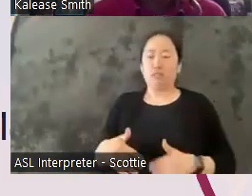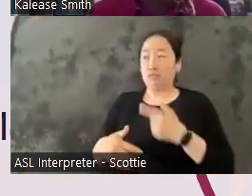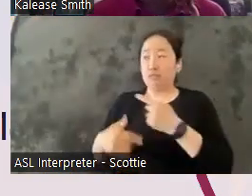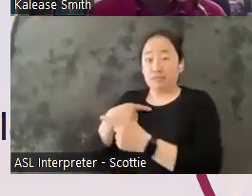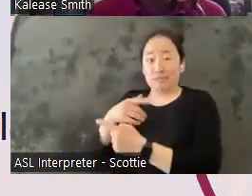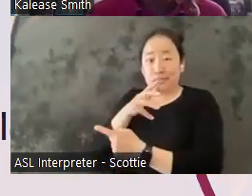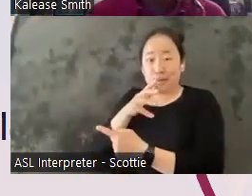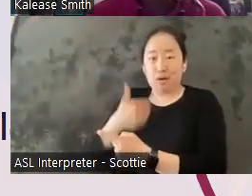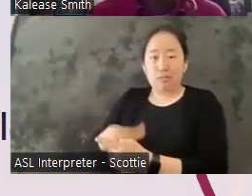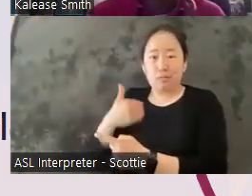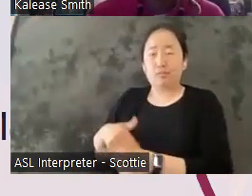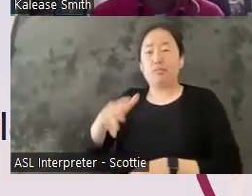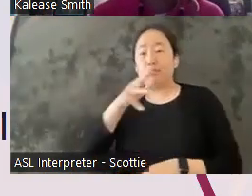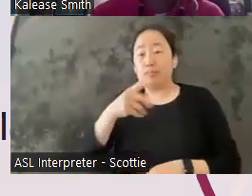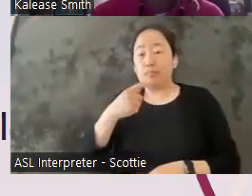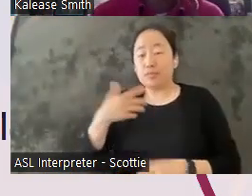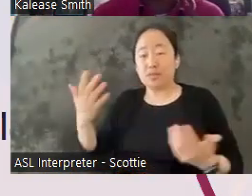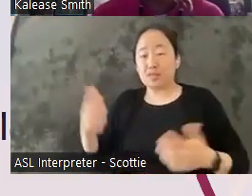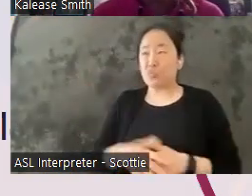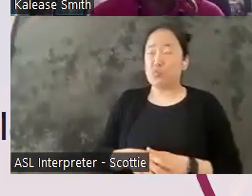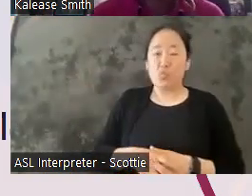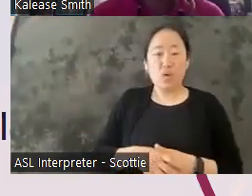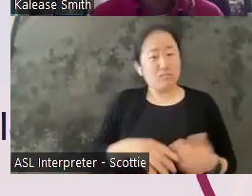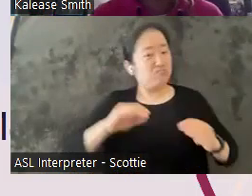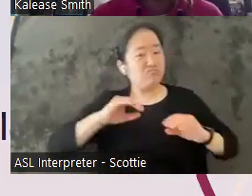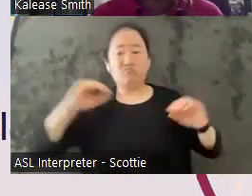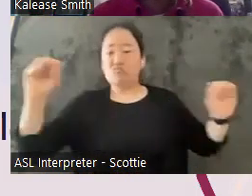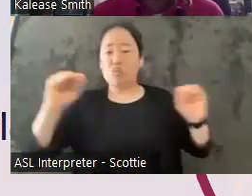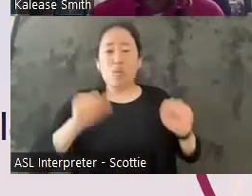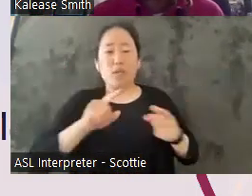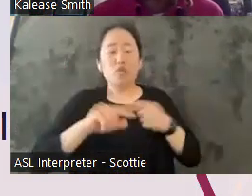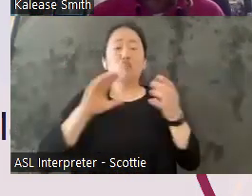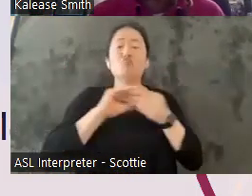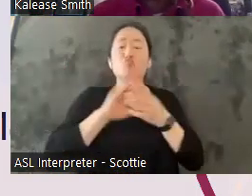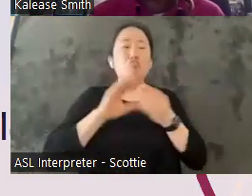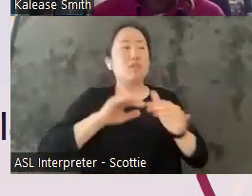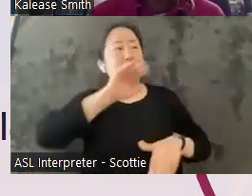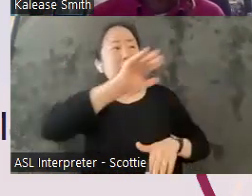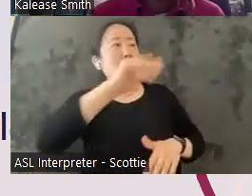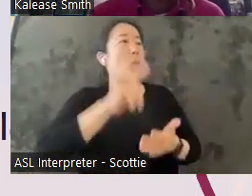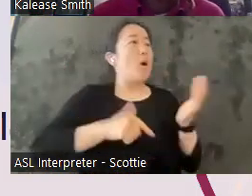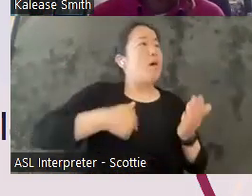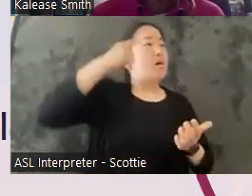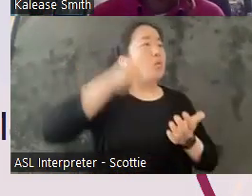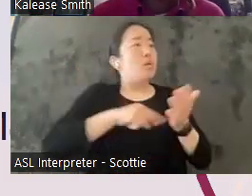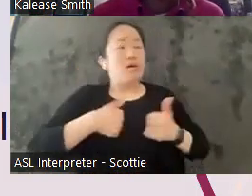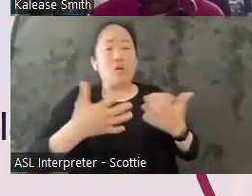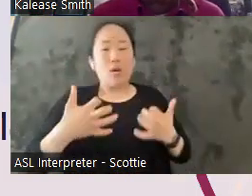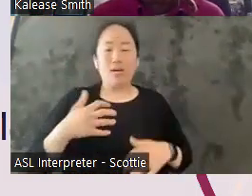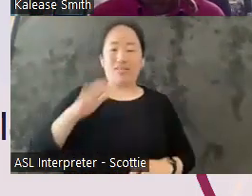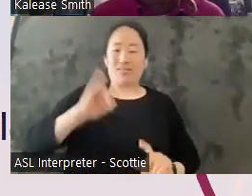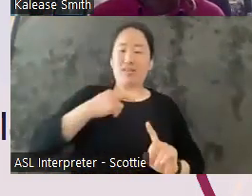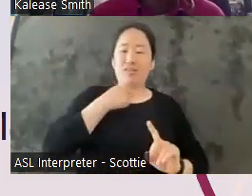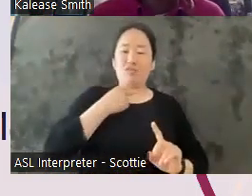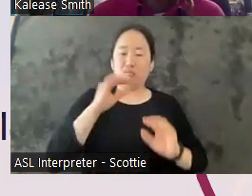never had a voice. I never had a voice. And so, like I said, I think we have